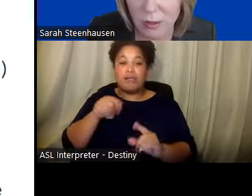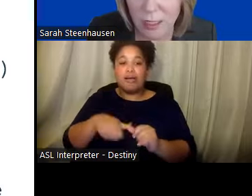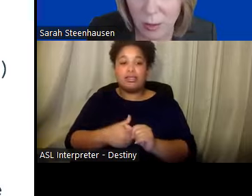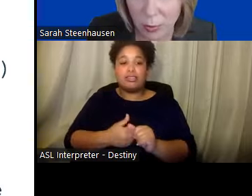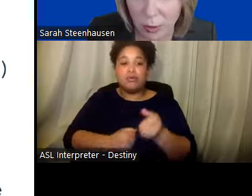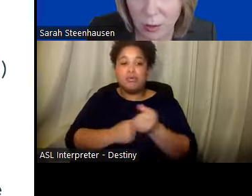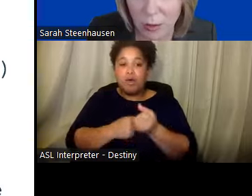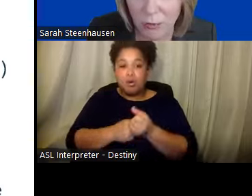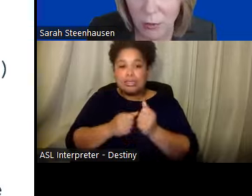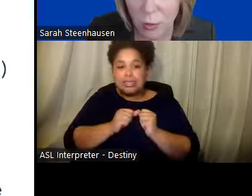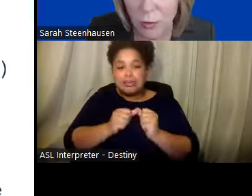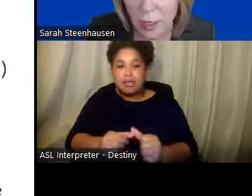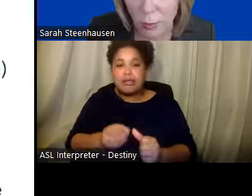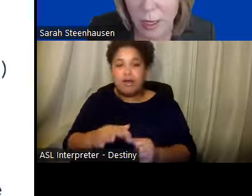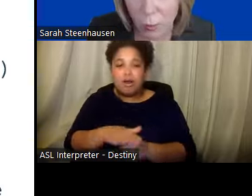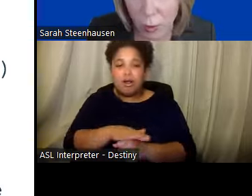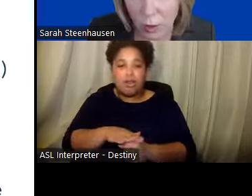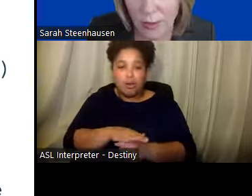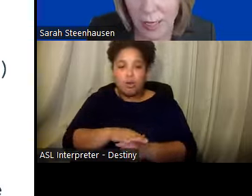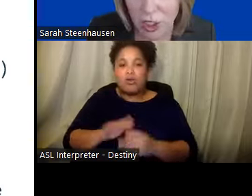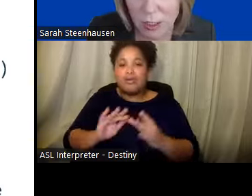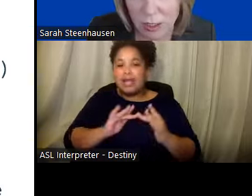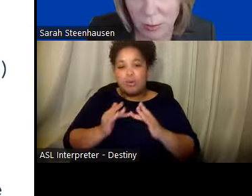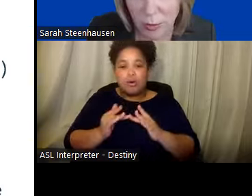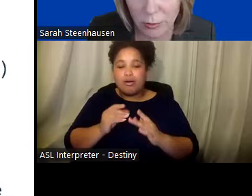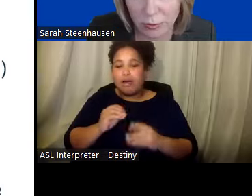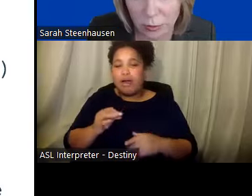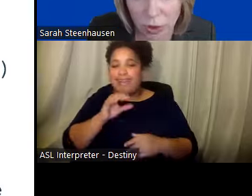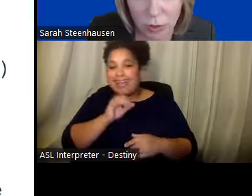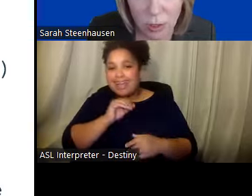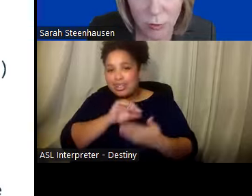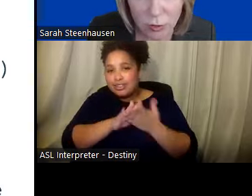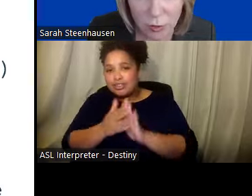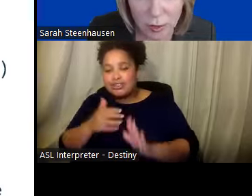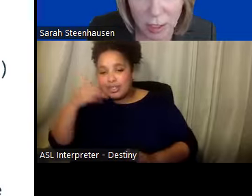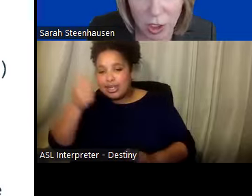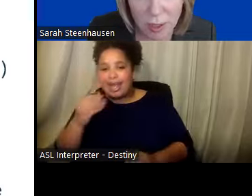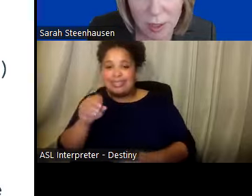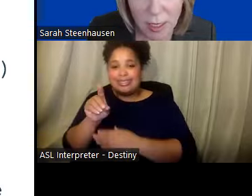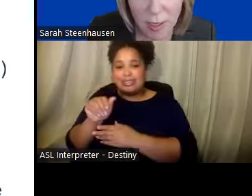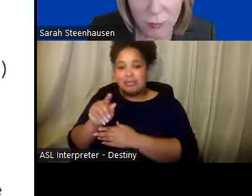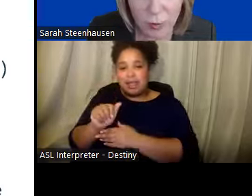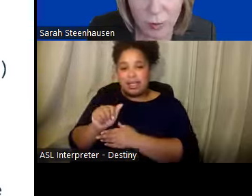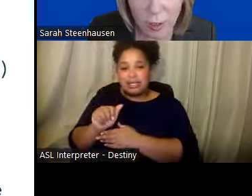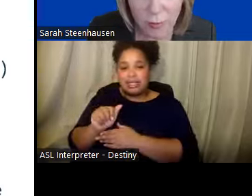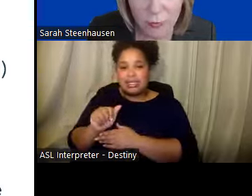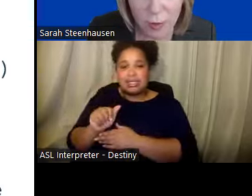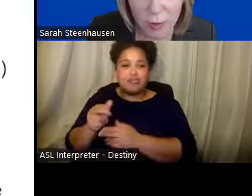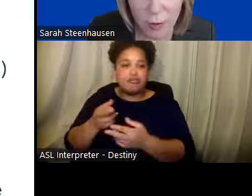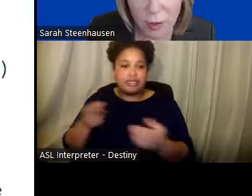the sustainability of our local network of aging and disability resource connections, and